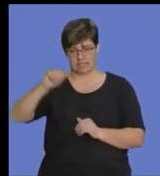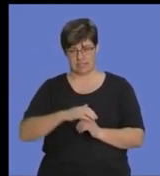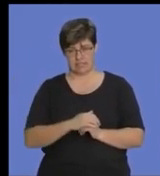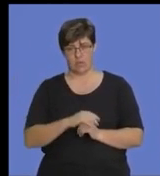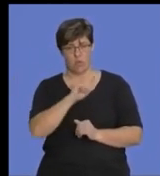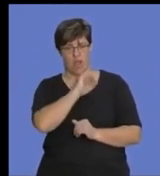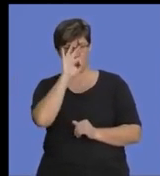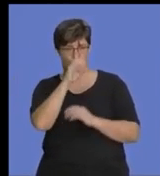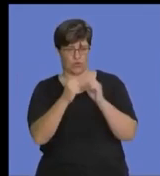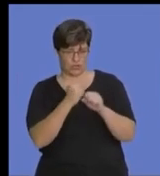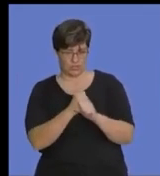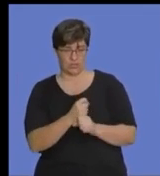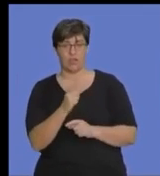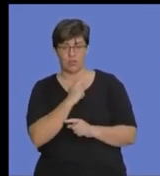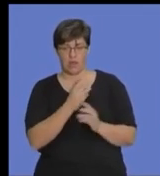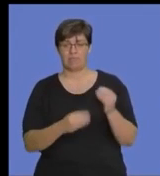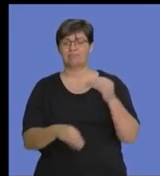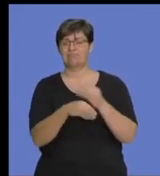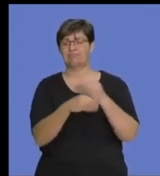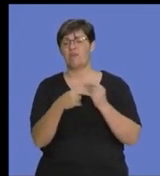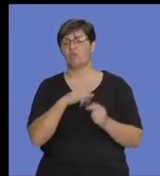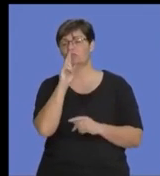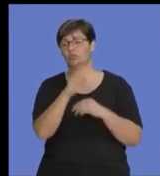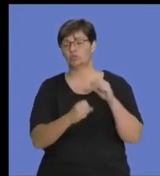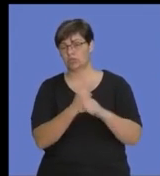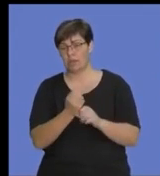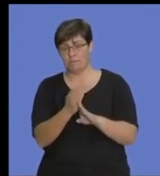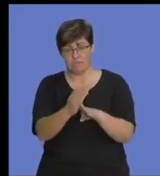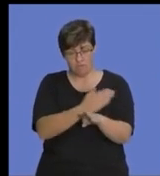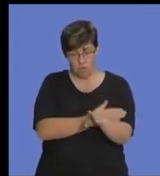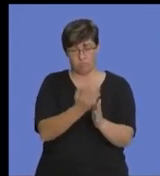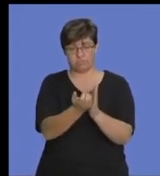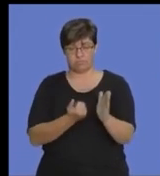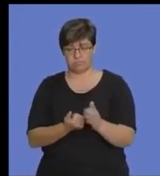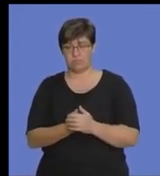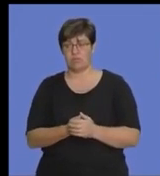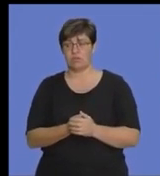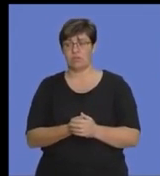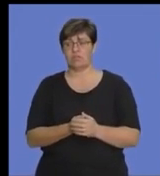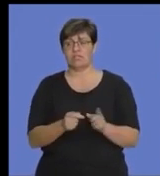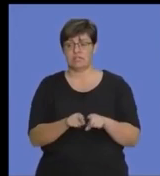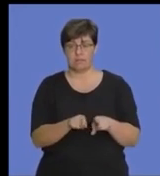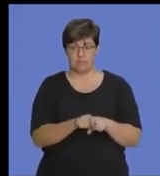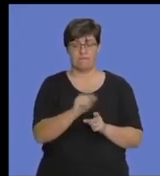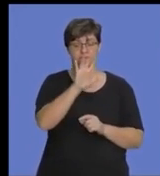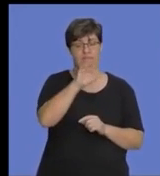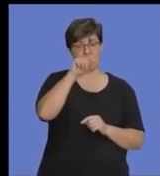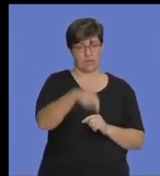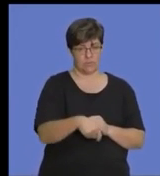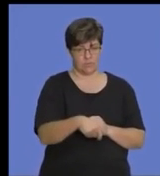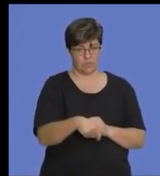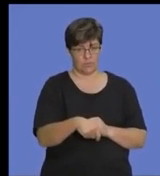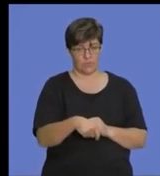the 5,000, which actually gained interest for 2 years before she withdrew. So that will be for